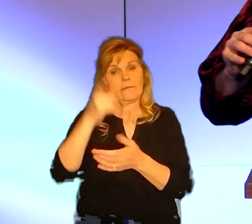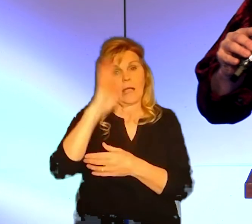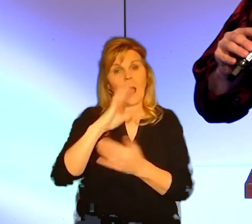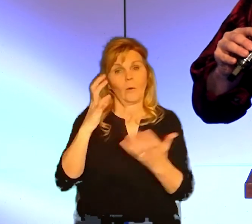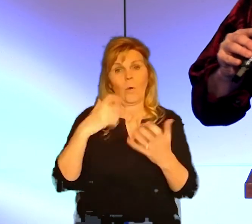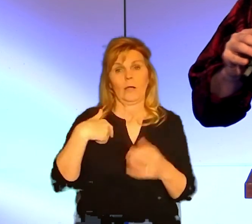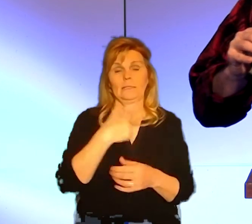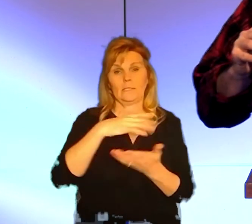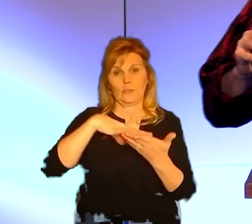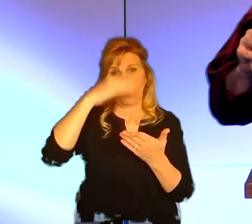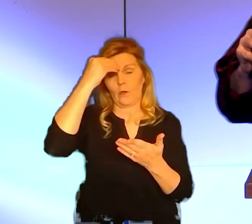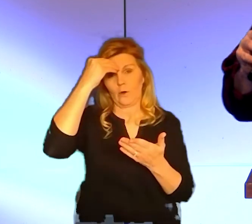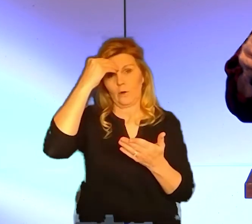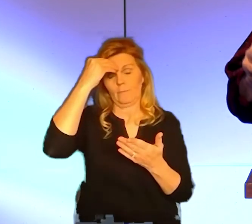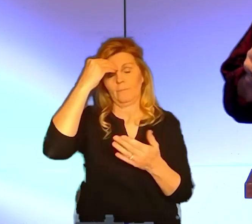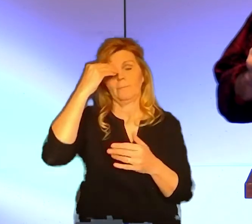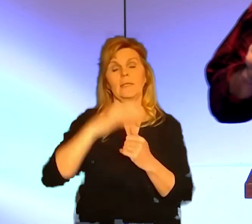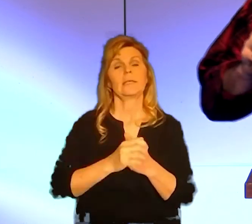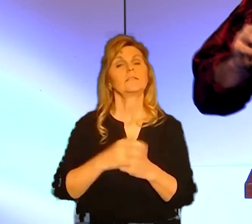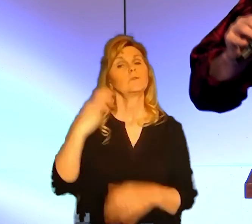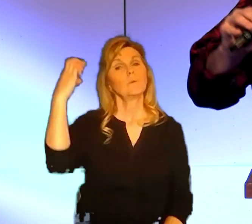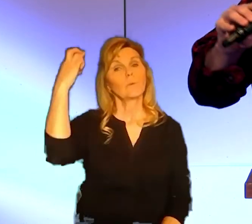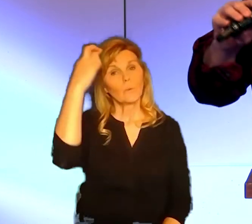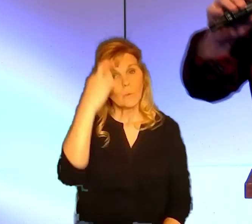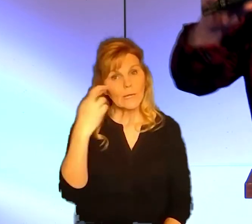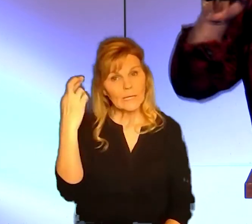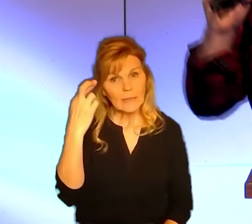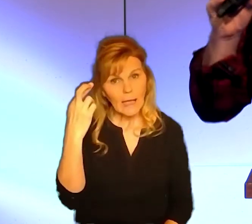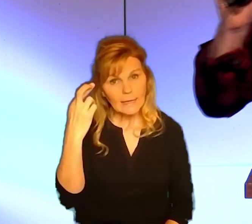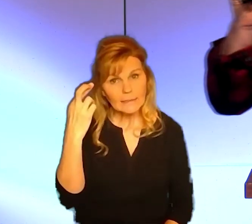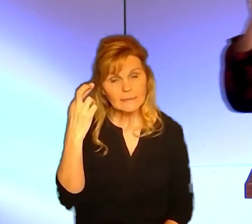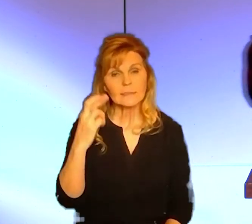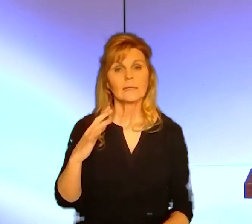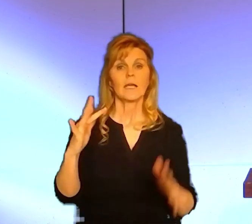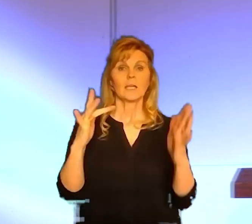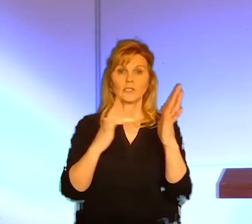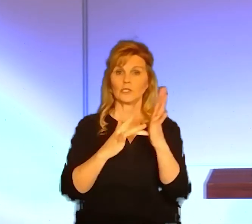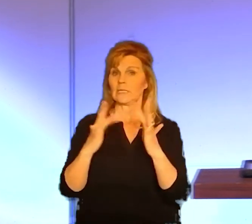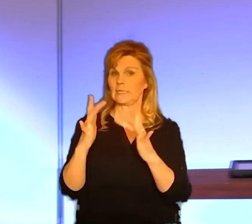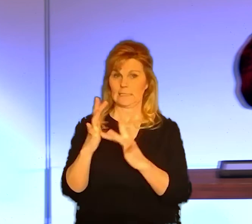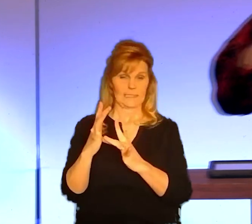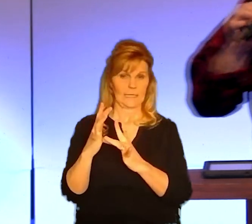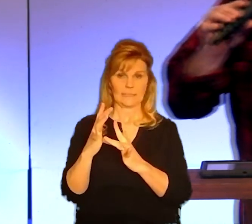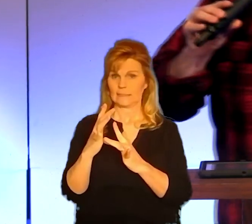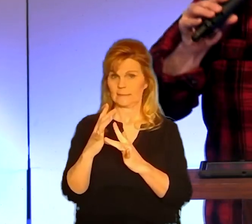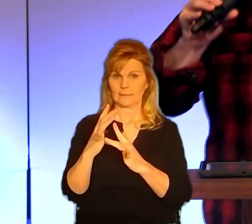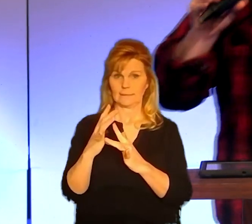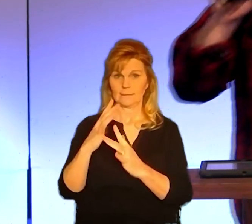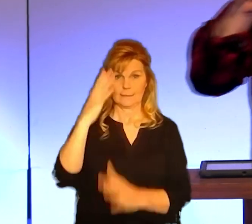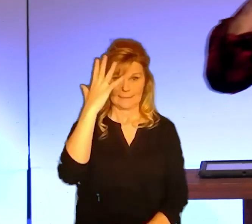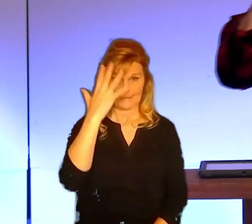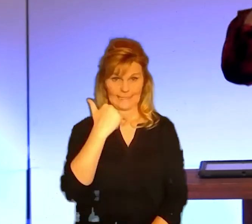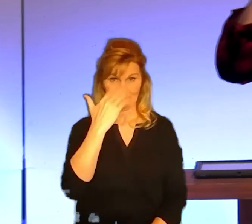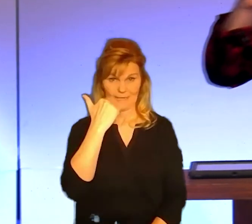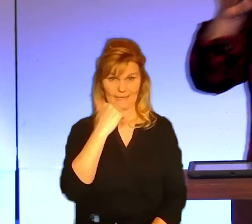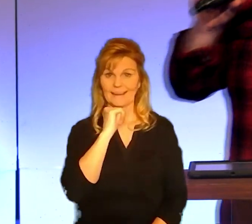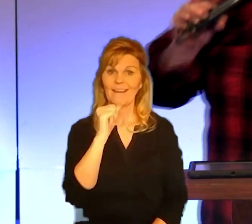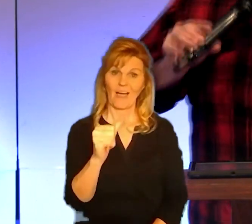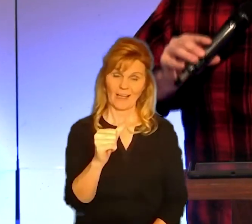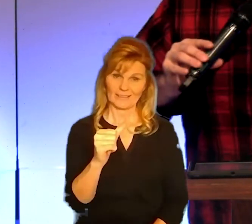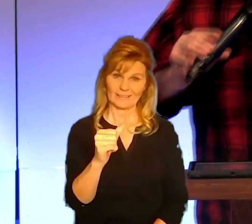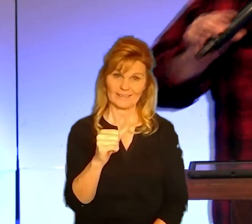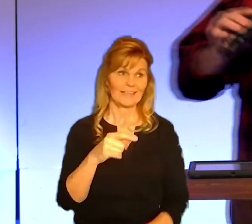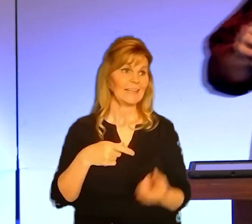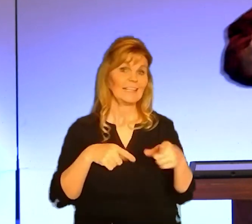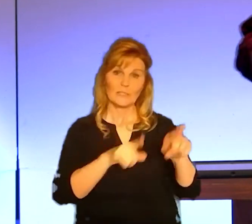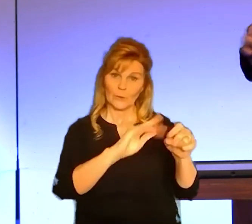learn from this passage of scripture is realize that Jesus isn't sleeping. He's already